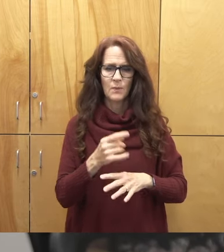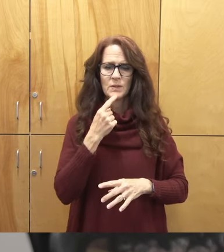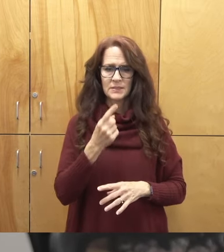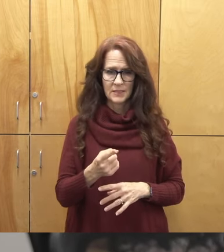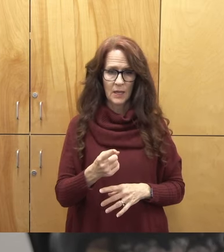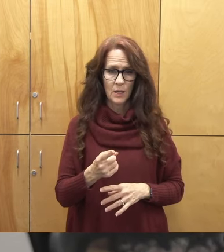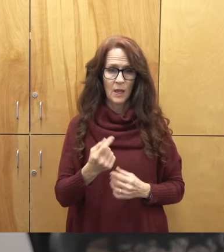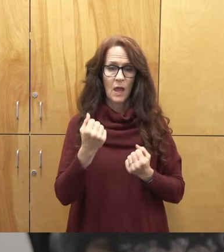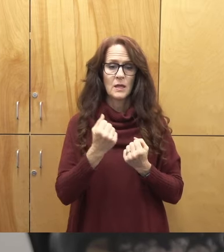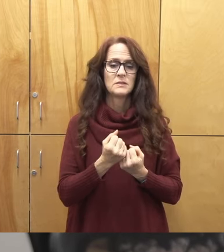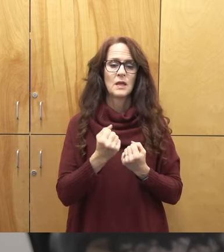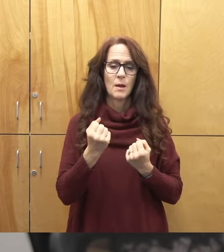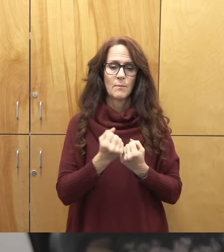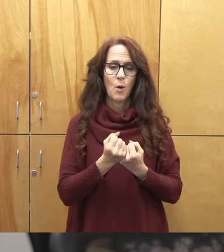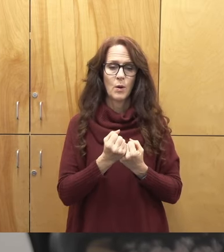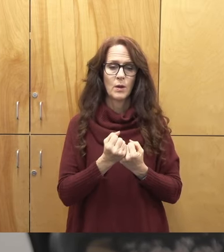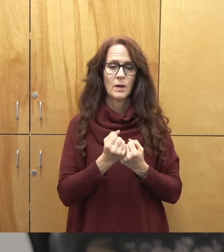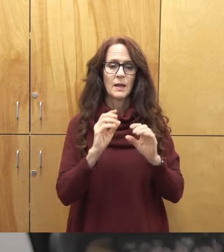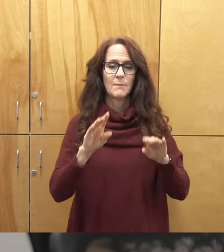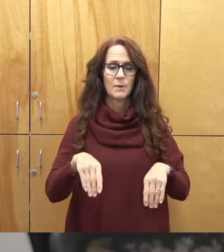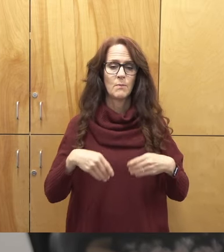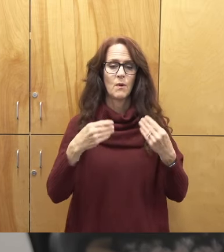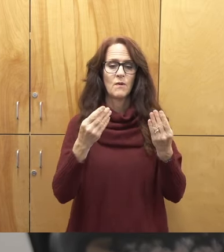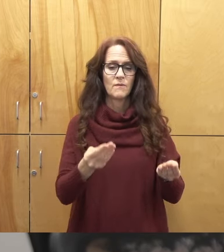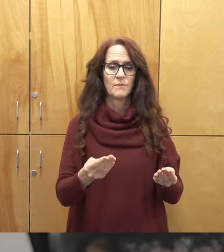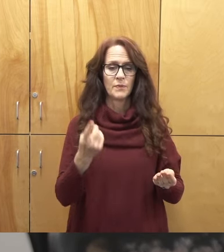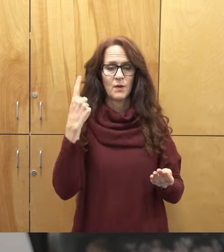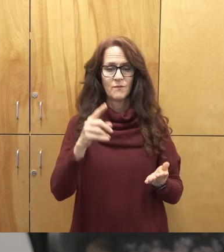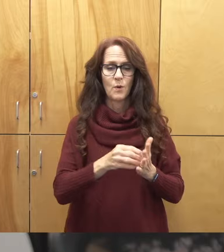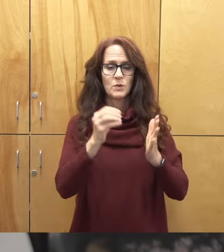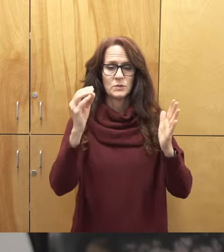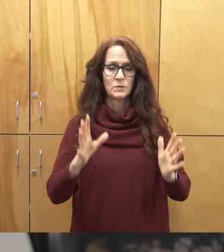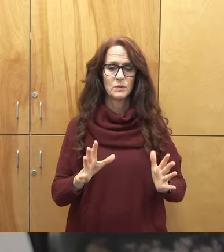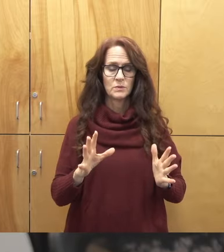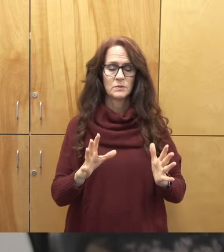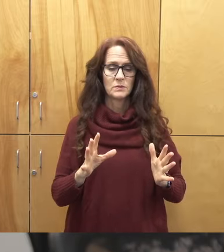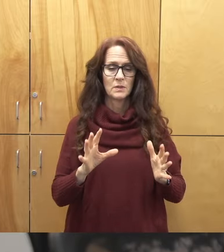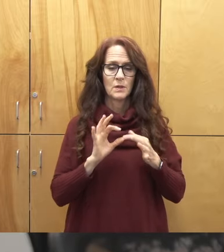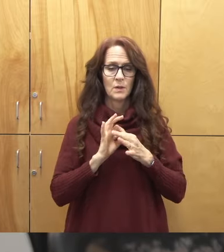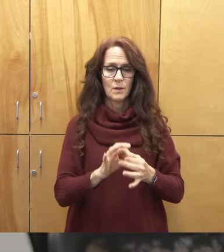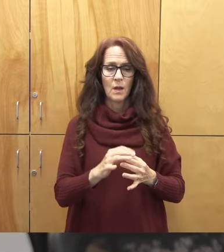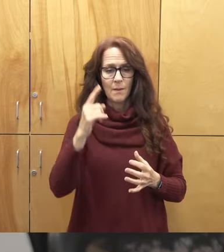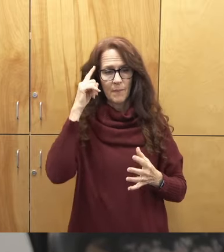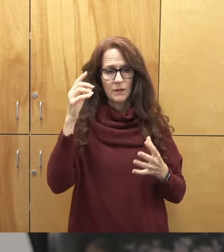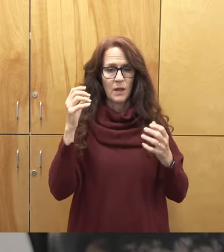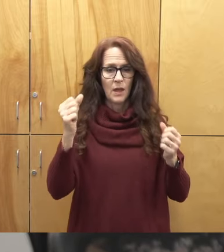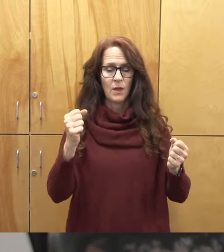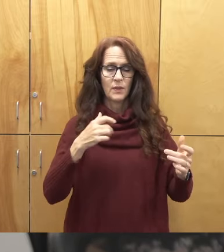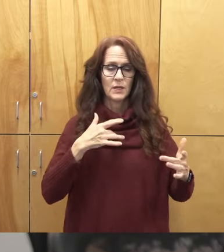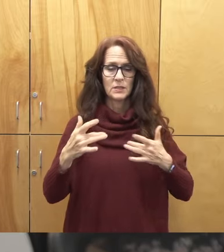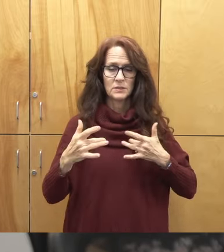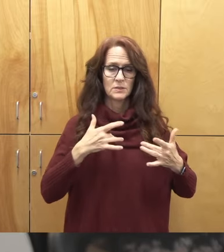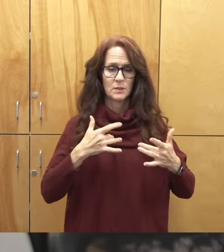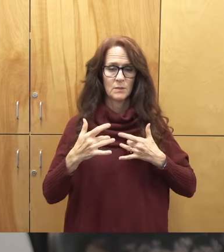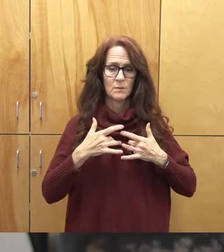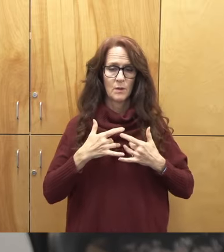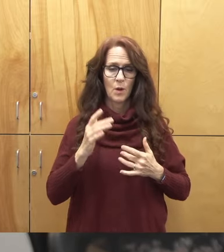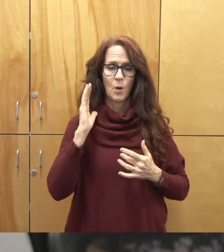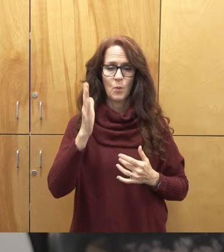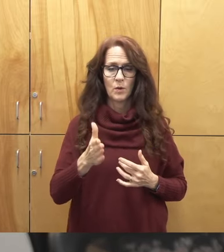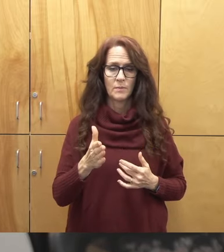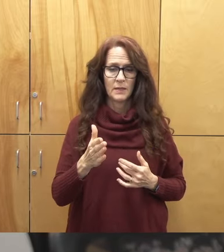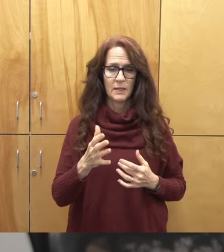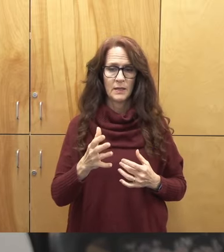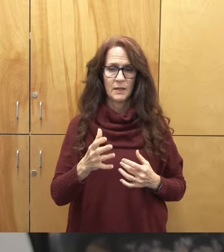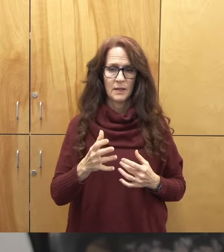the supports that can be provided for students in terms of mental health concerns would be